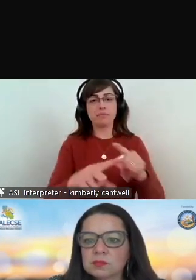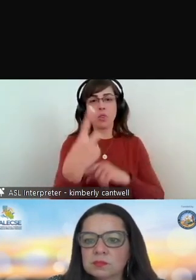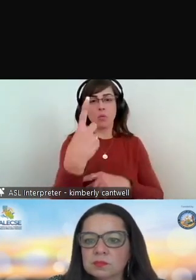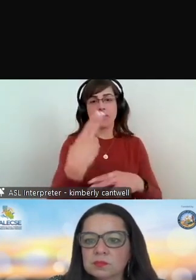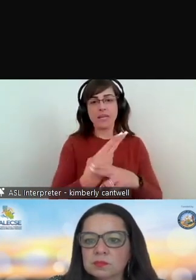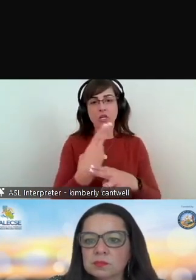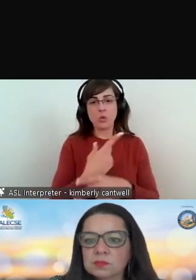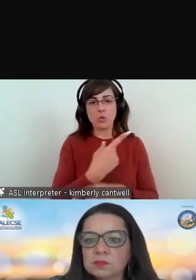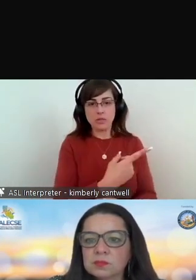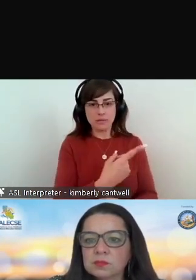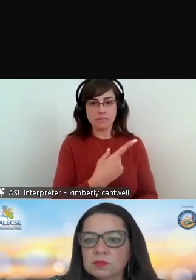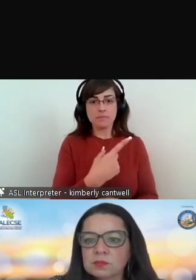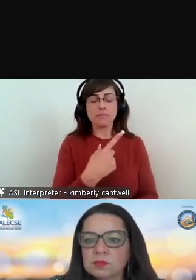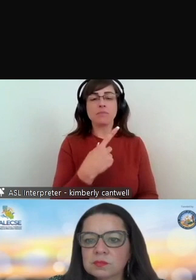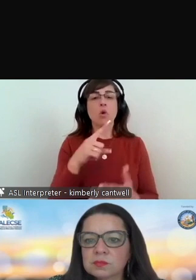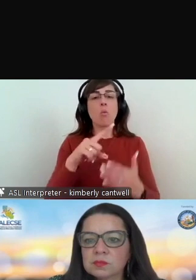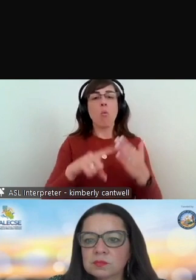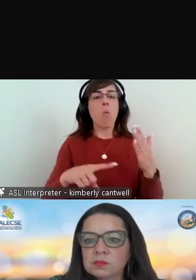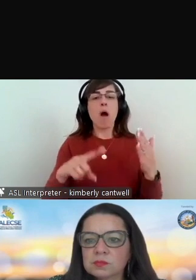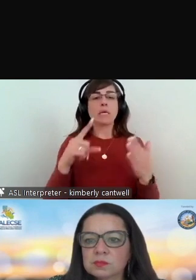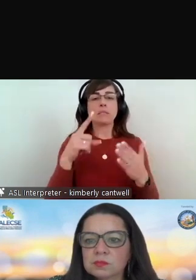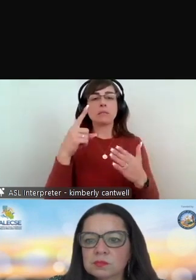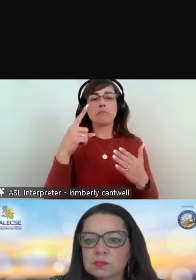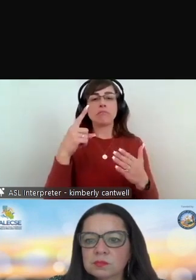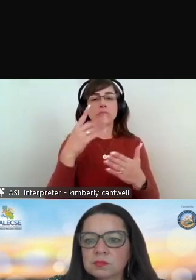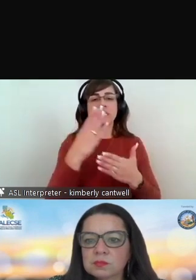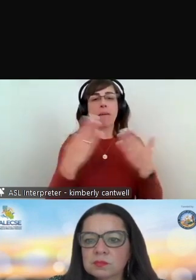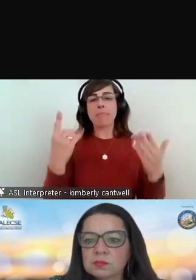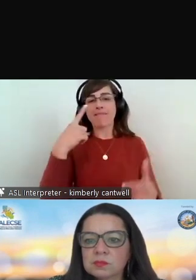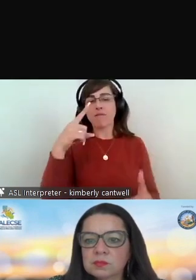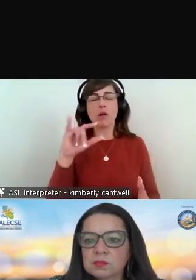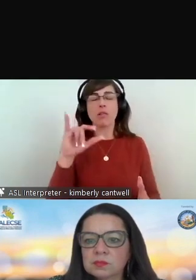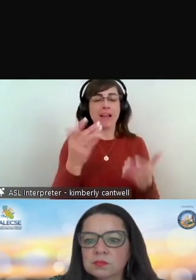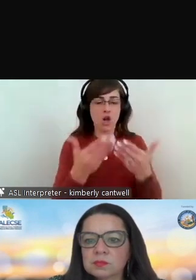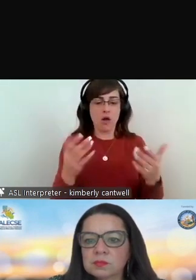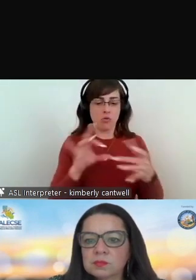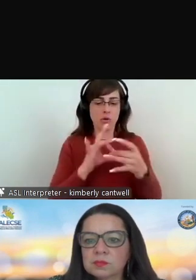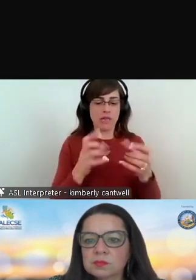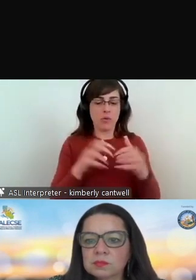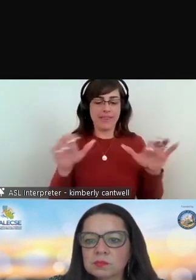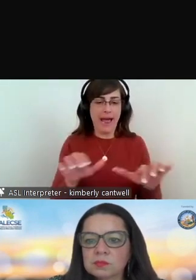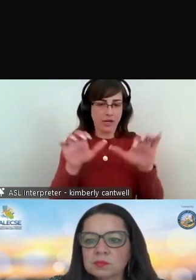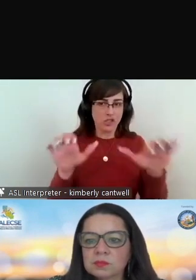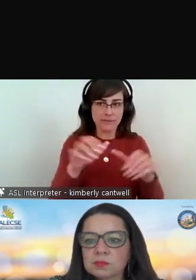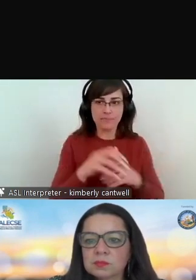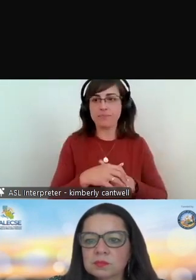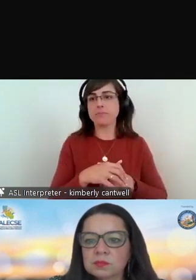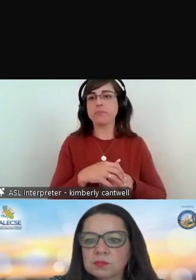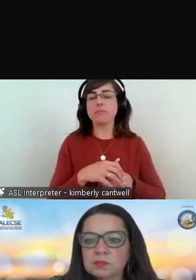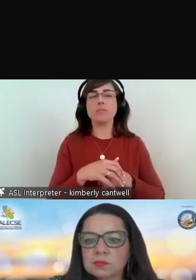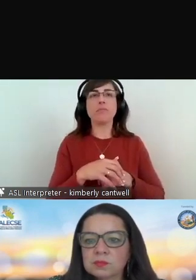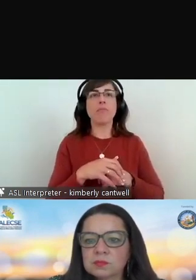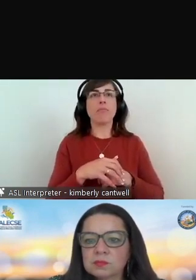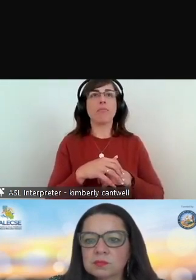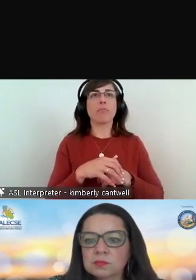is like, what is something for? So an object related to an action.